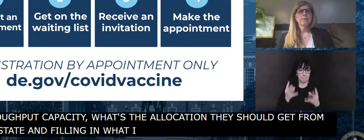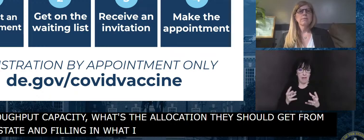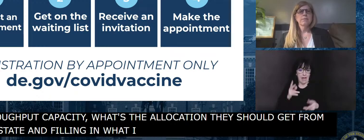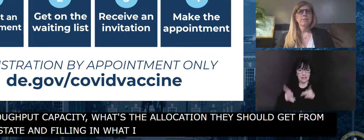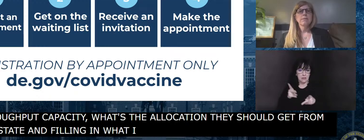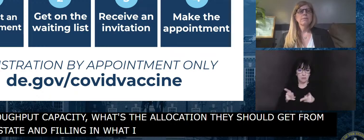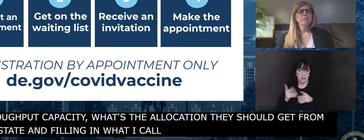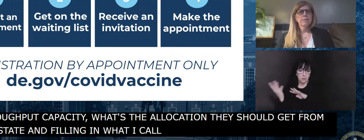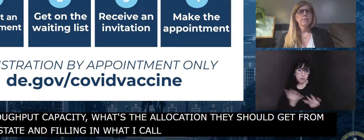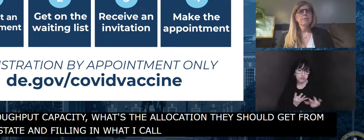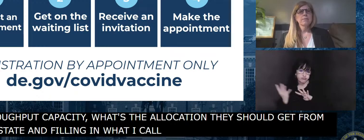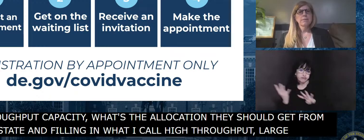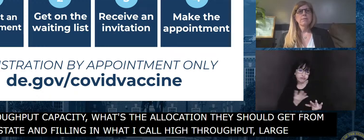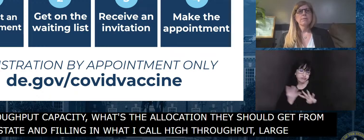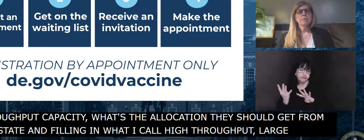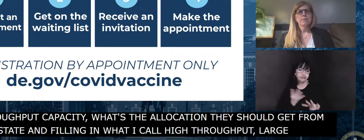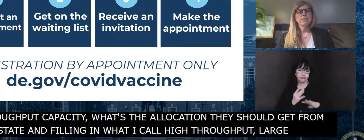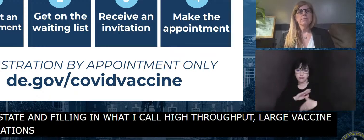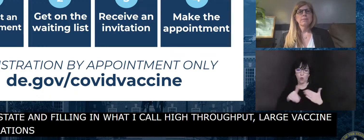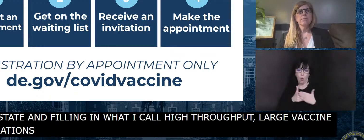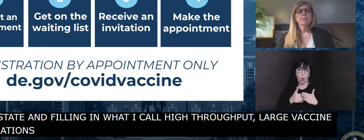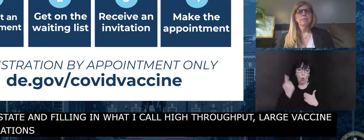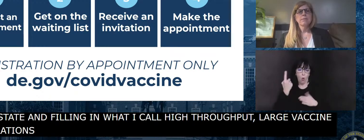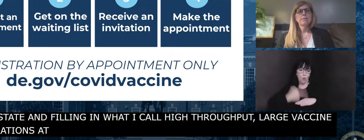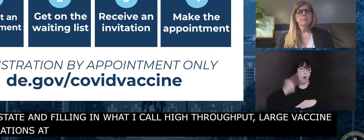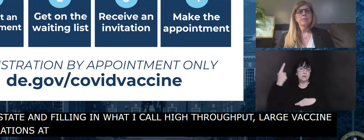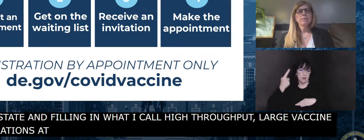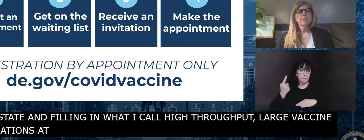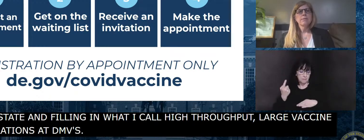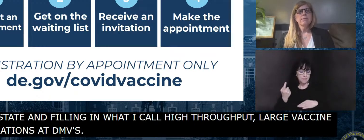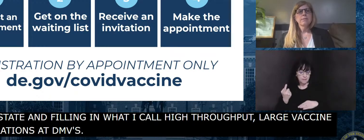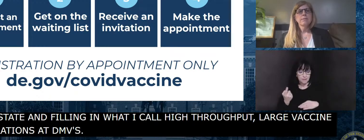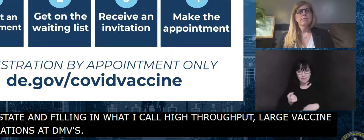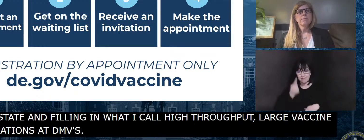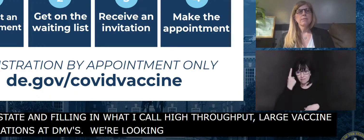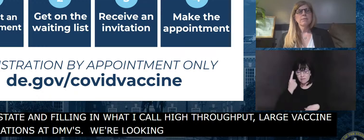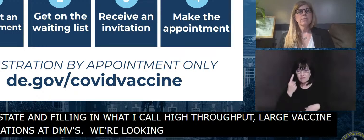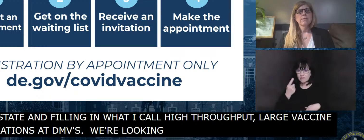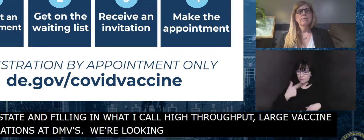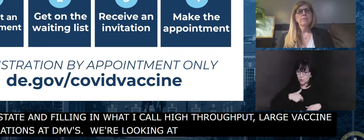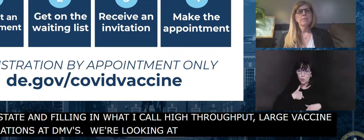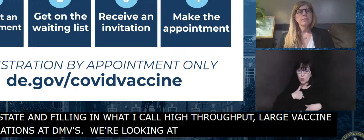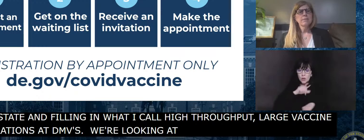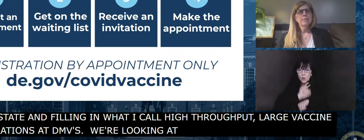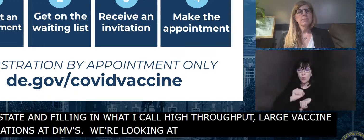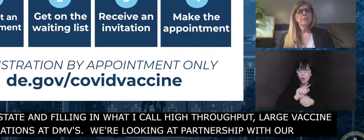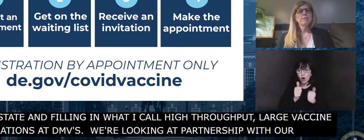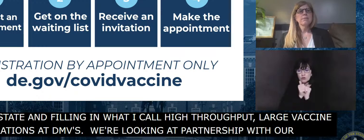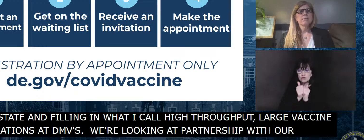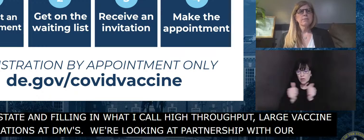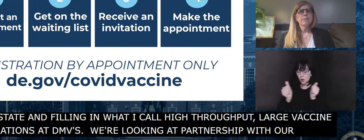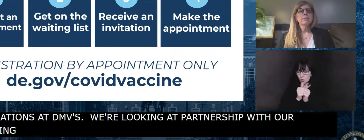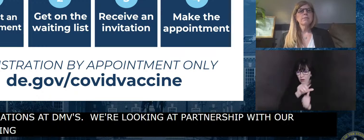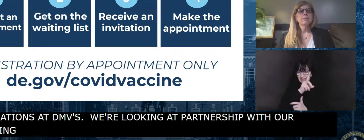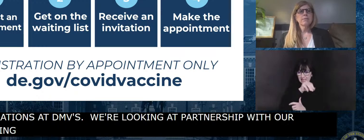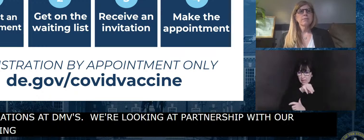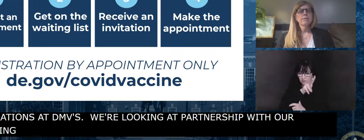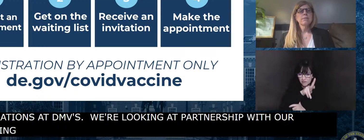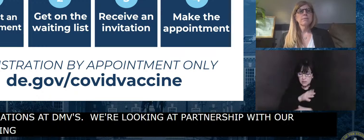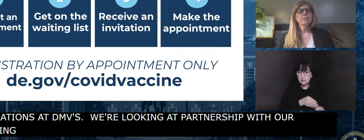vaccine operations at DMVs. We're also looking at a partnership with our testing partner. That's been a very